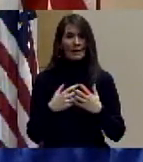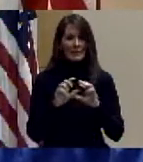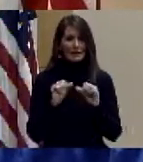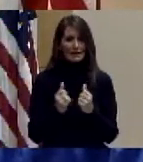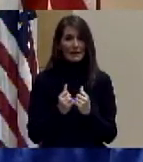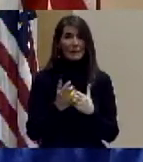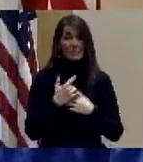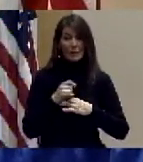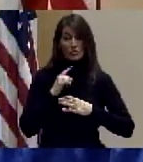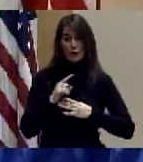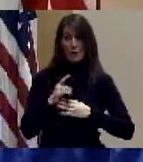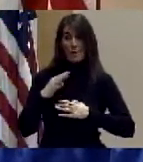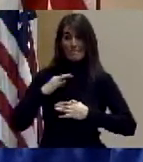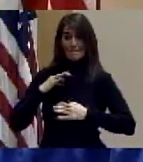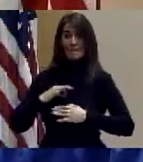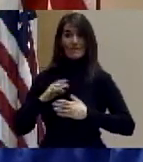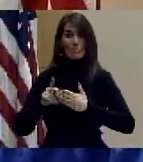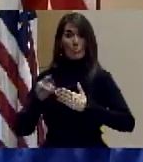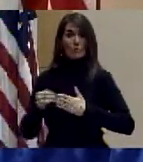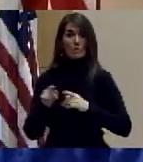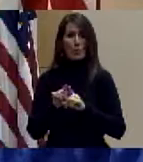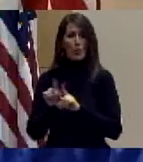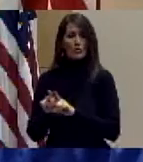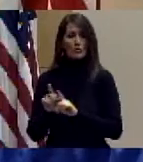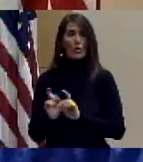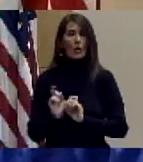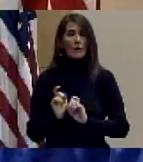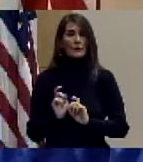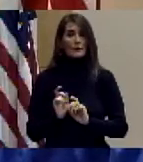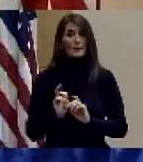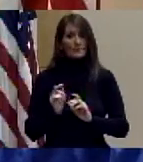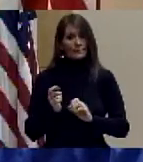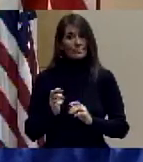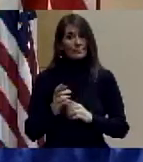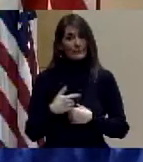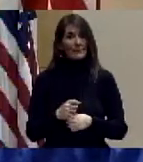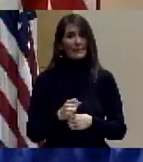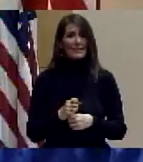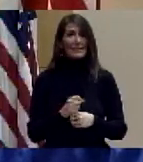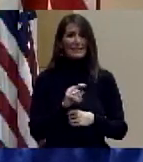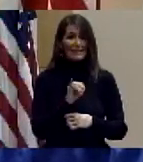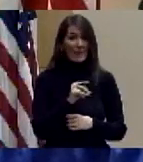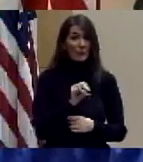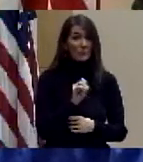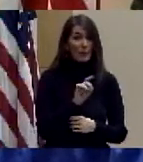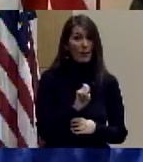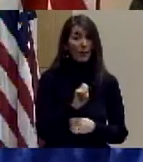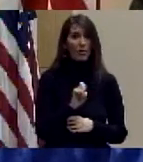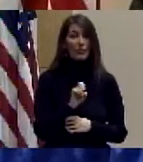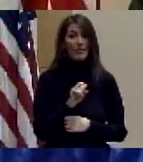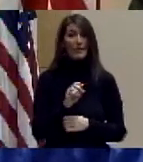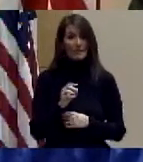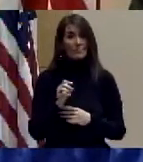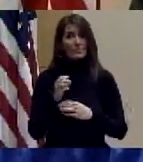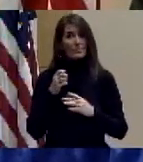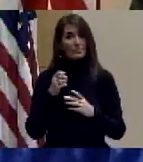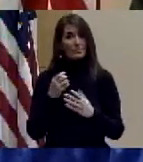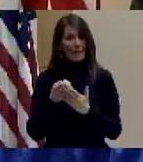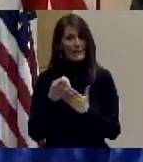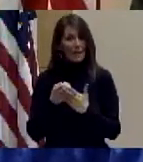that benefited projects provide tangible, incremental economic development